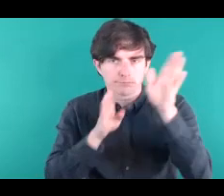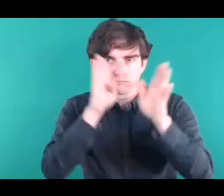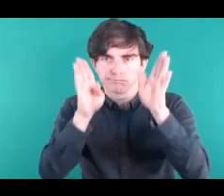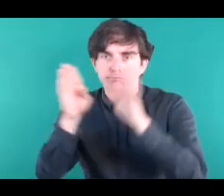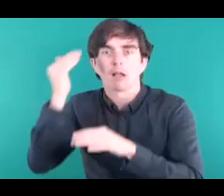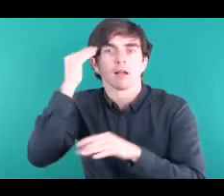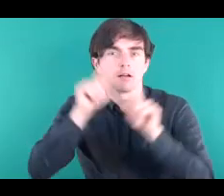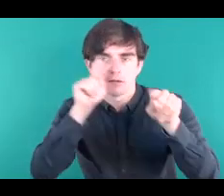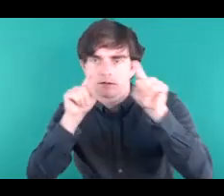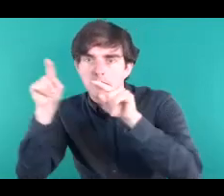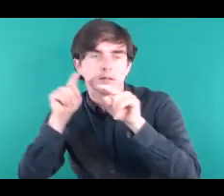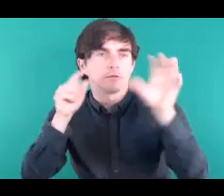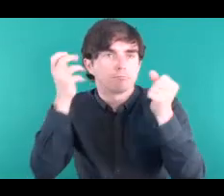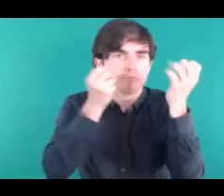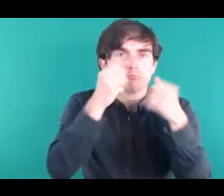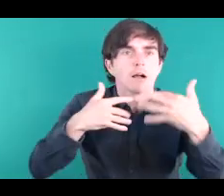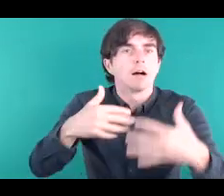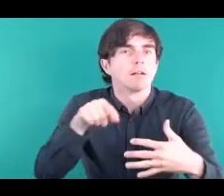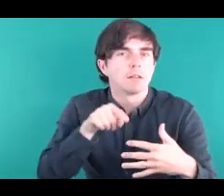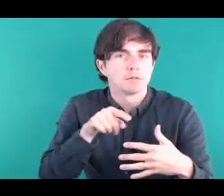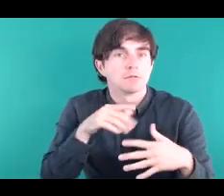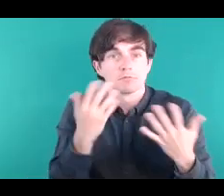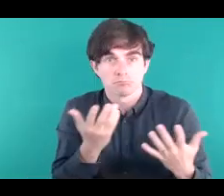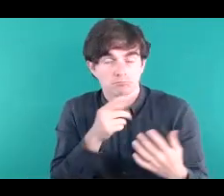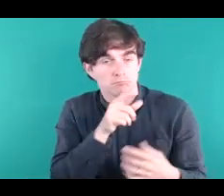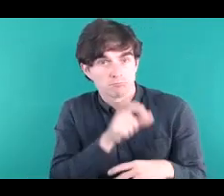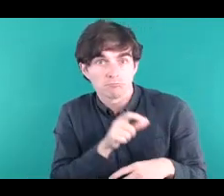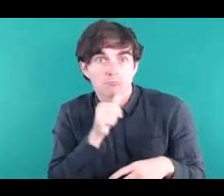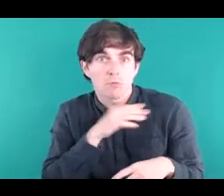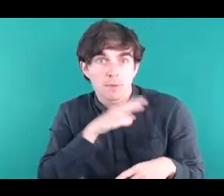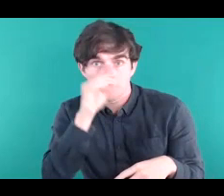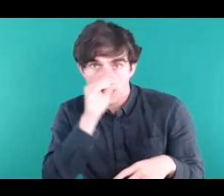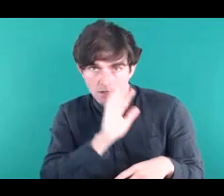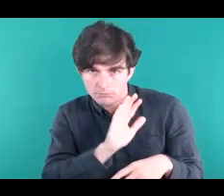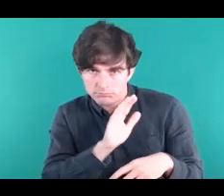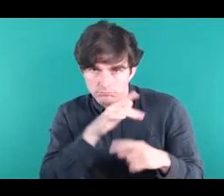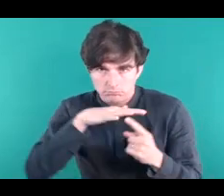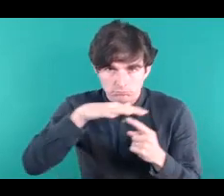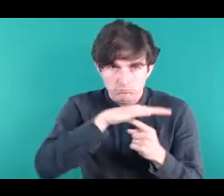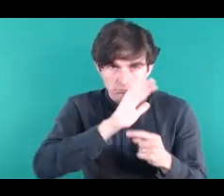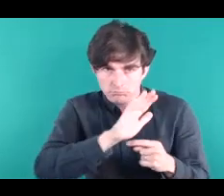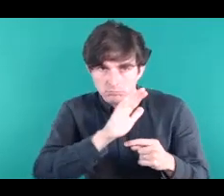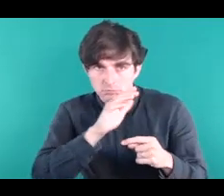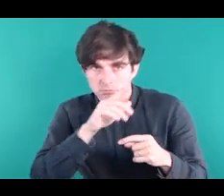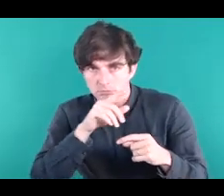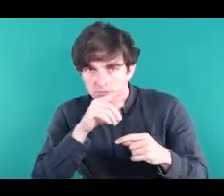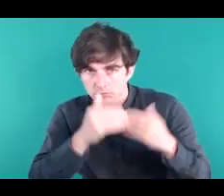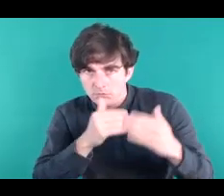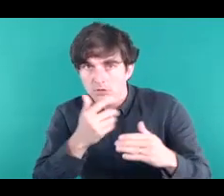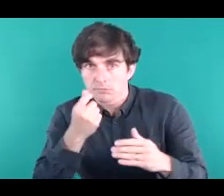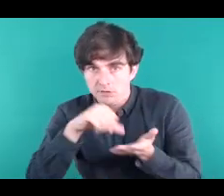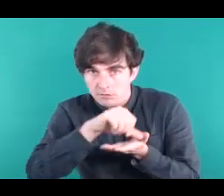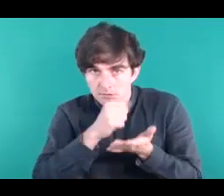and how we can look at more inclusive approaches that integrate persons